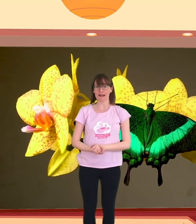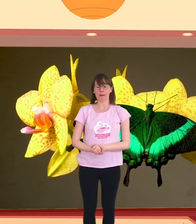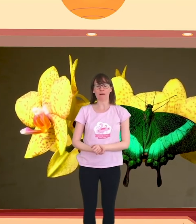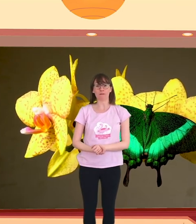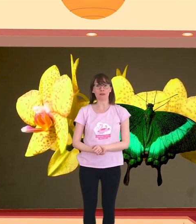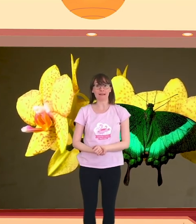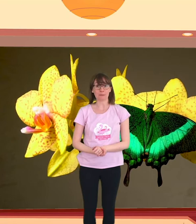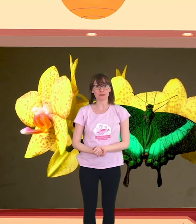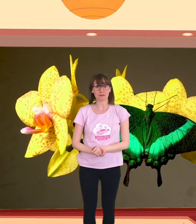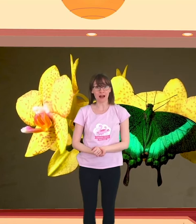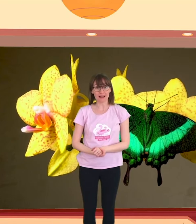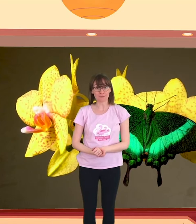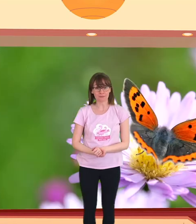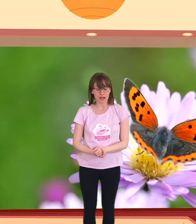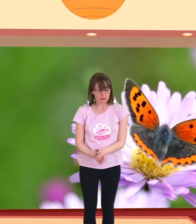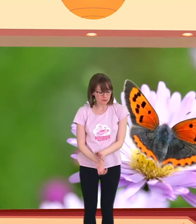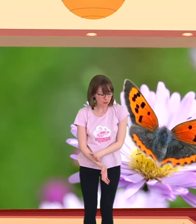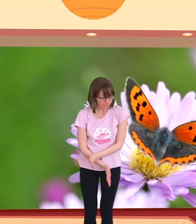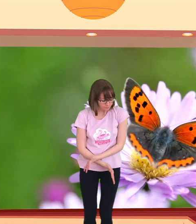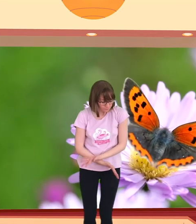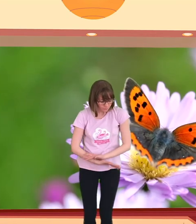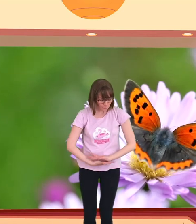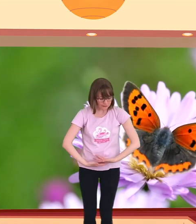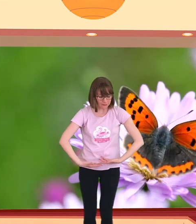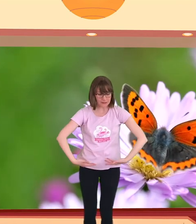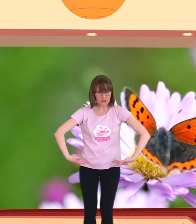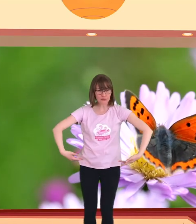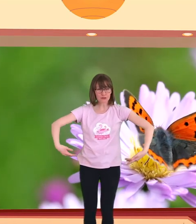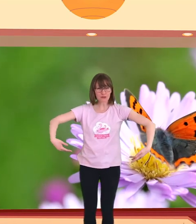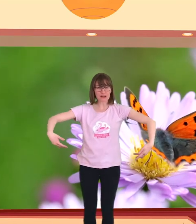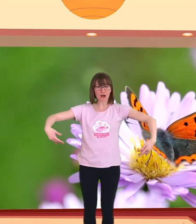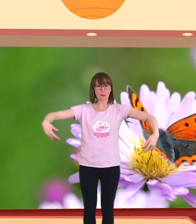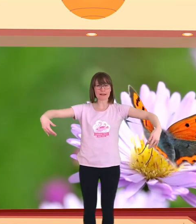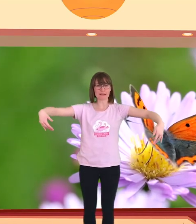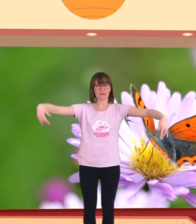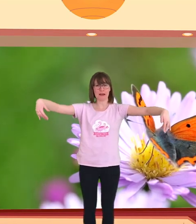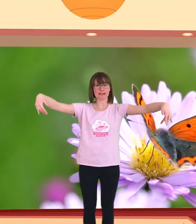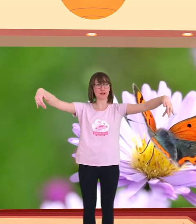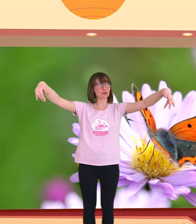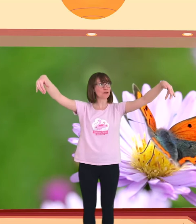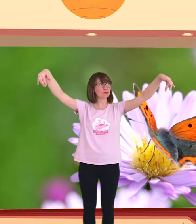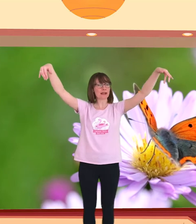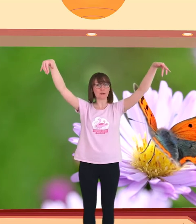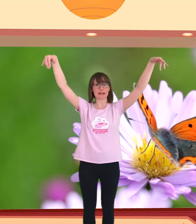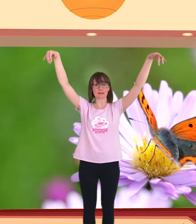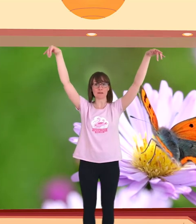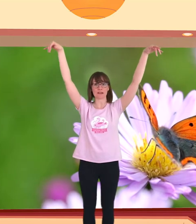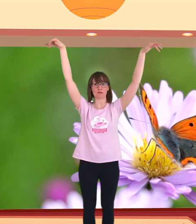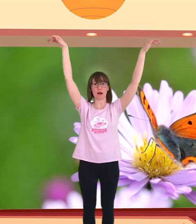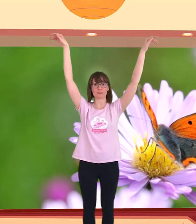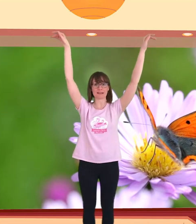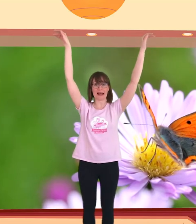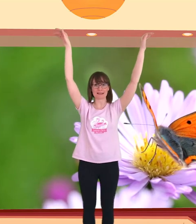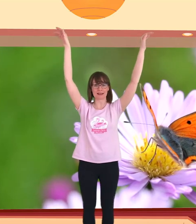dry before they're able to fly. So, we're going to just stretch our wings first. Now, you could create wings